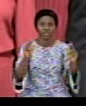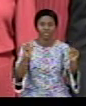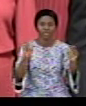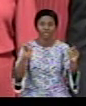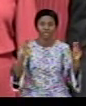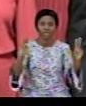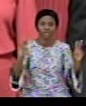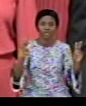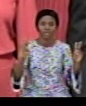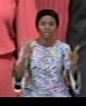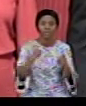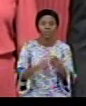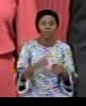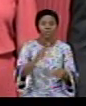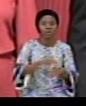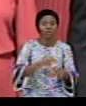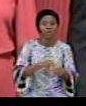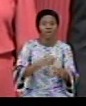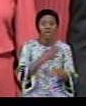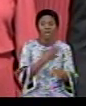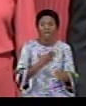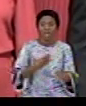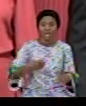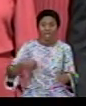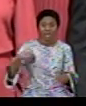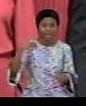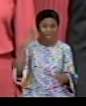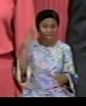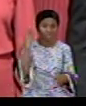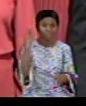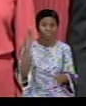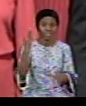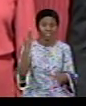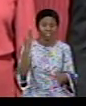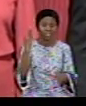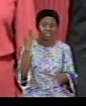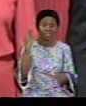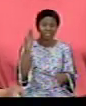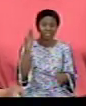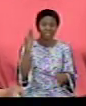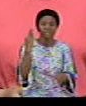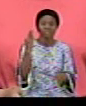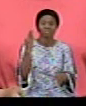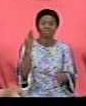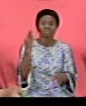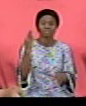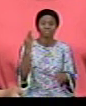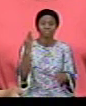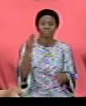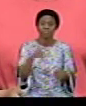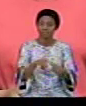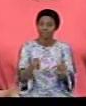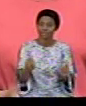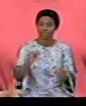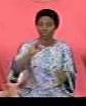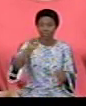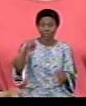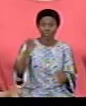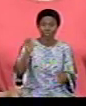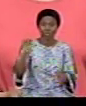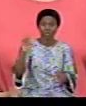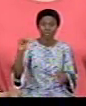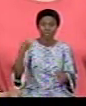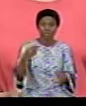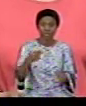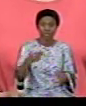Nineveh to warn and preach, but